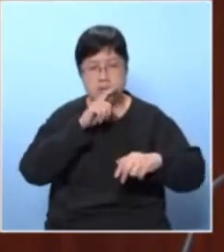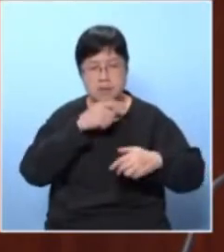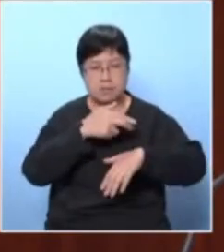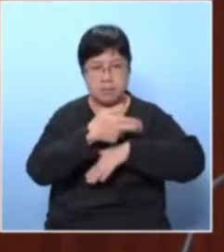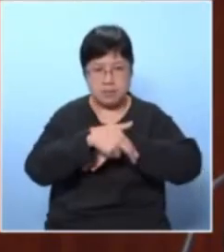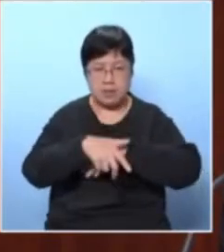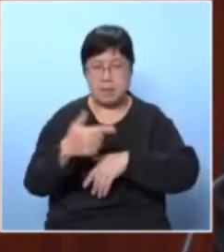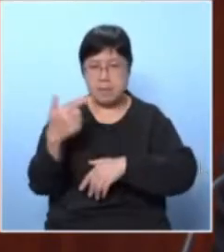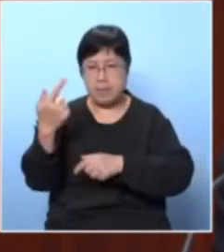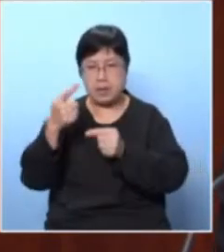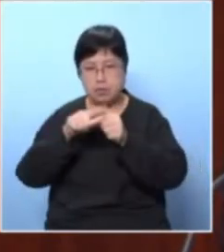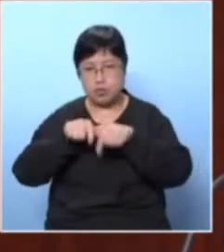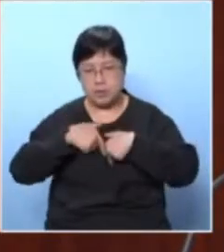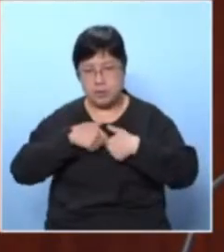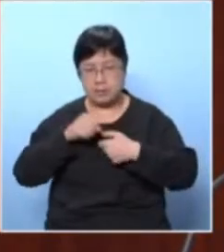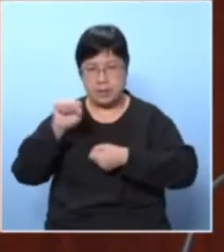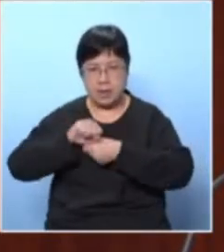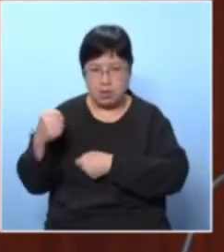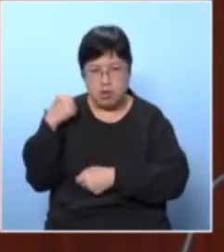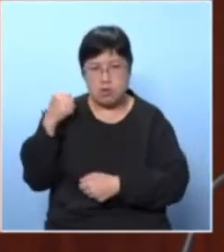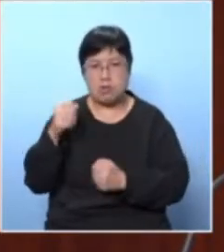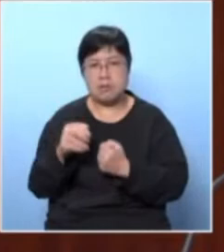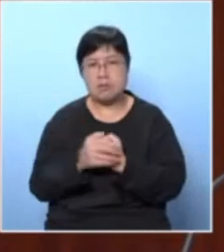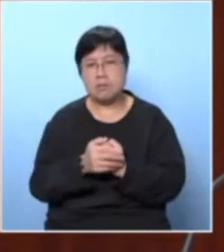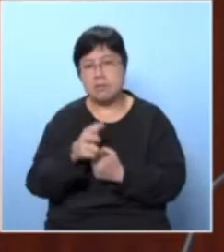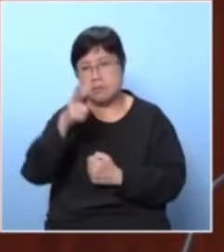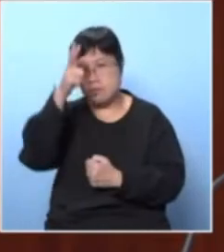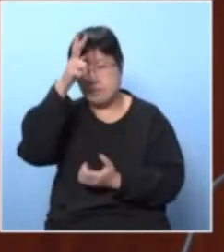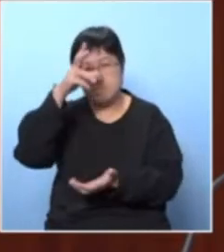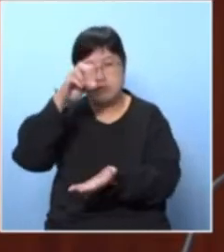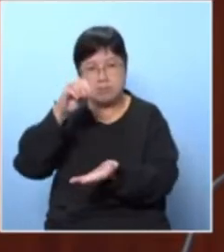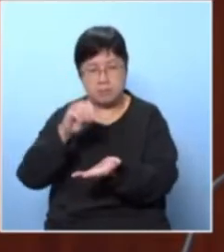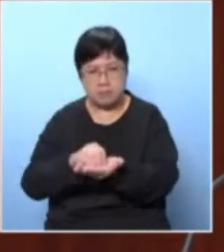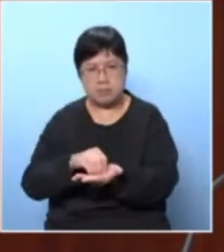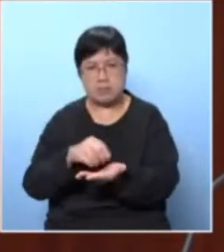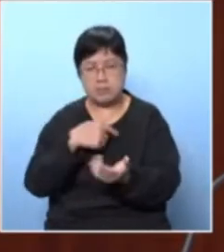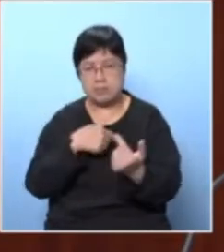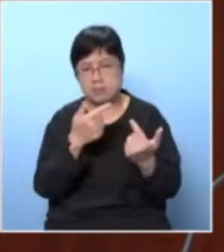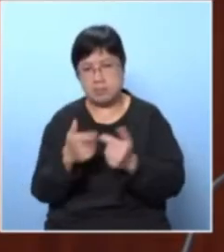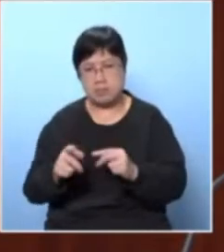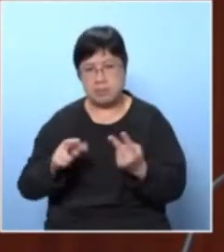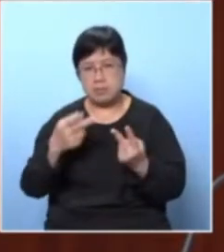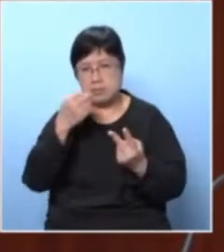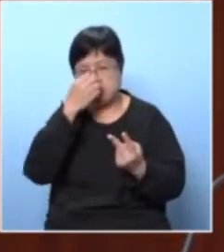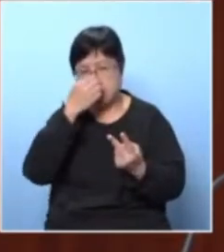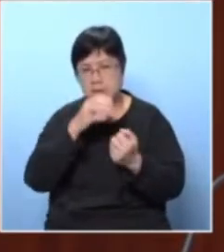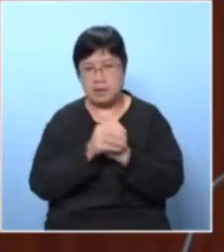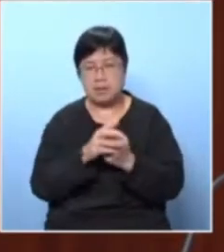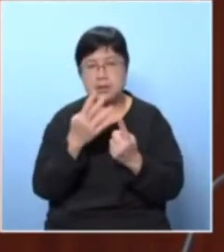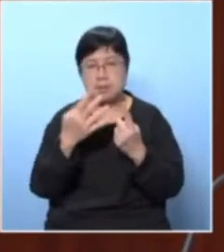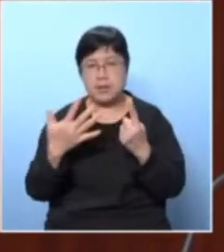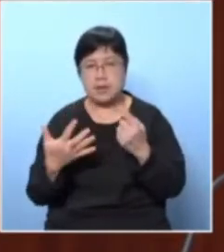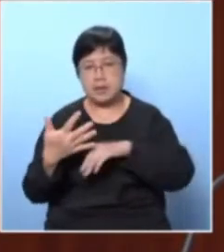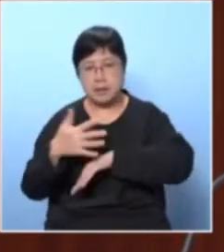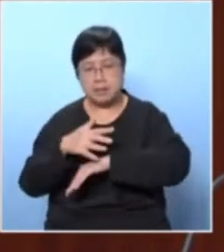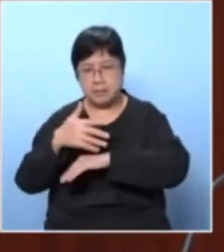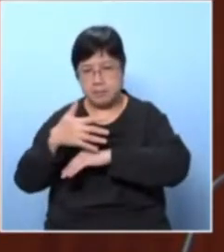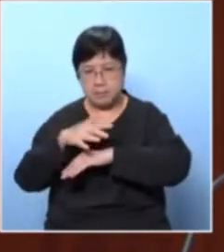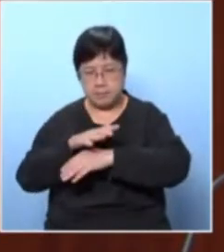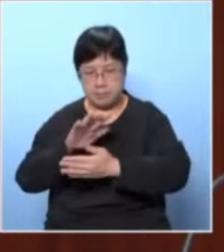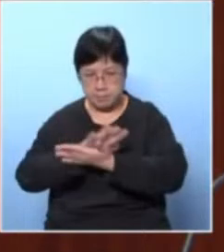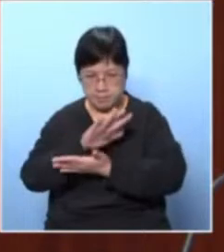integrity building. Dovetail with national strategies and enhance the developments of the 8 centers. We will consolidate and enhance Hong